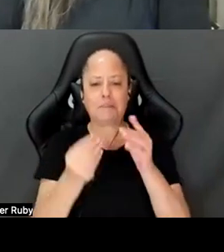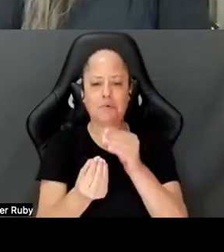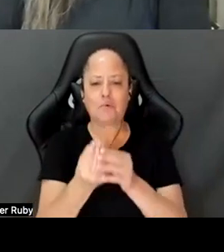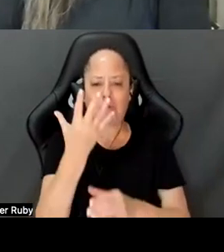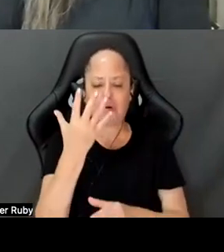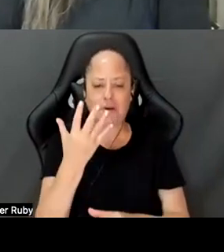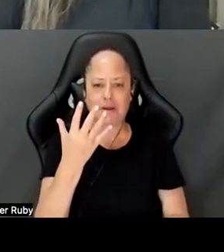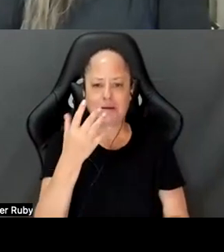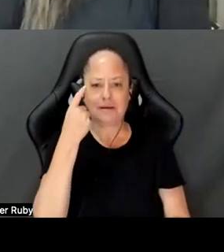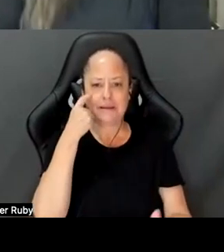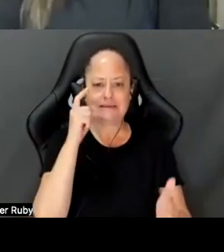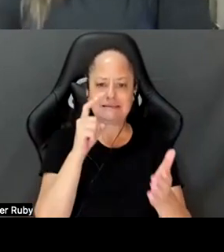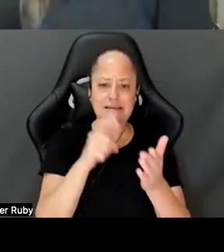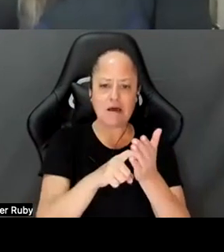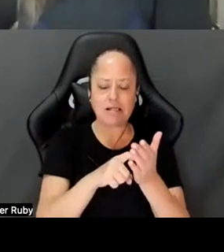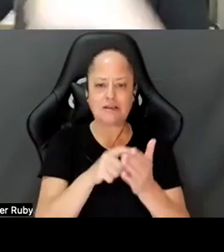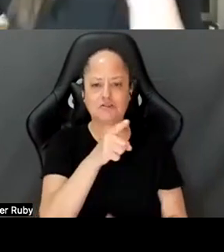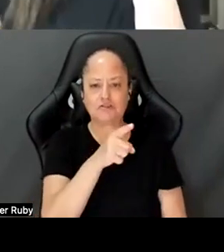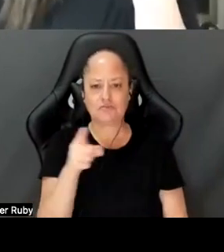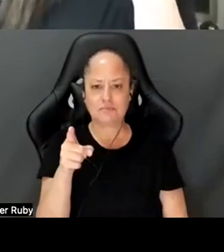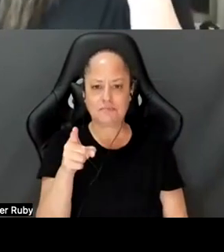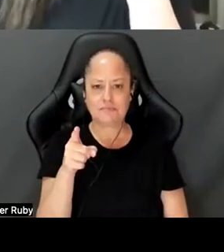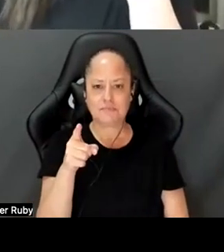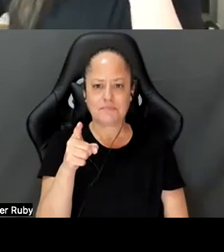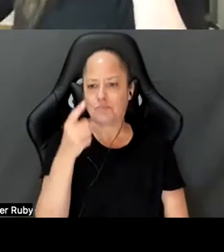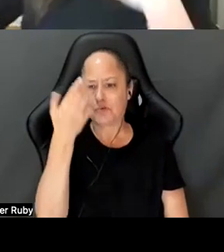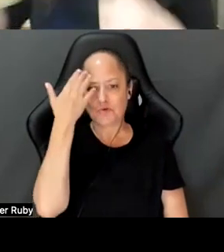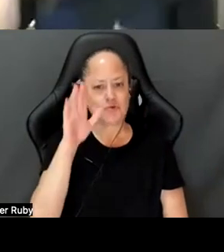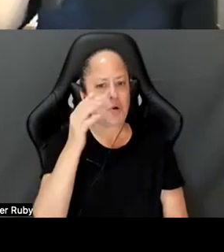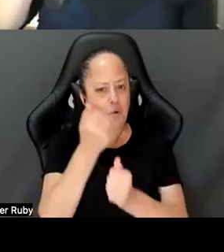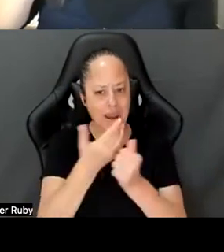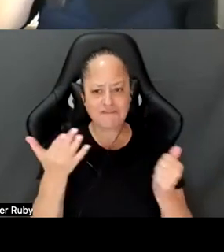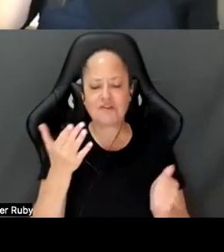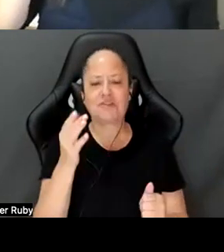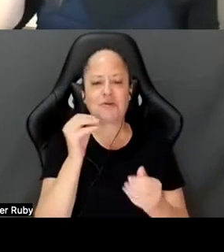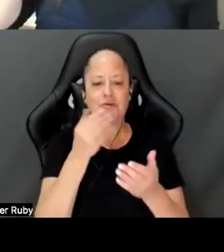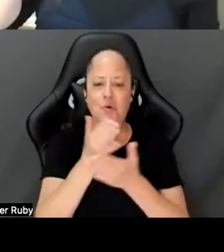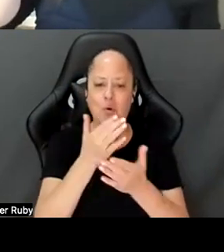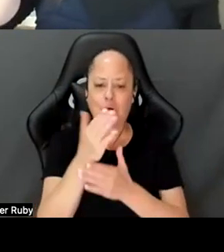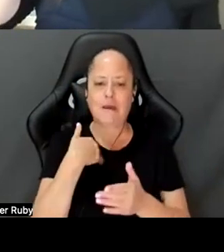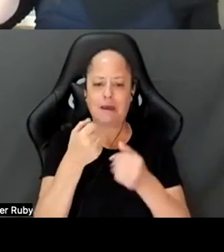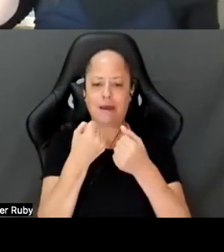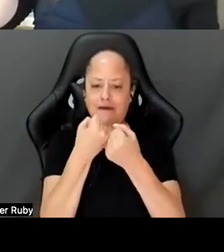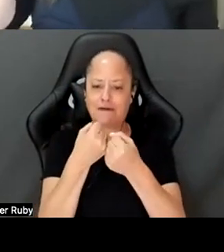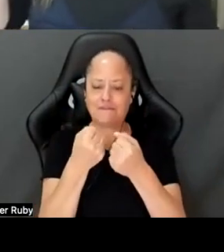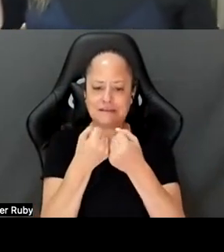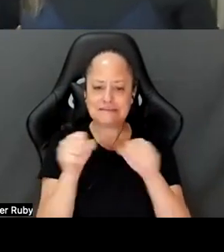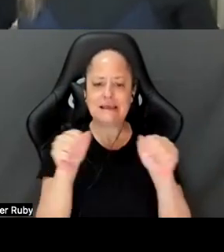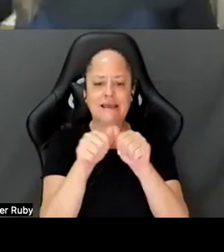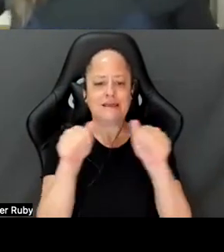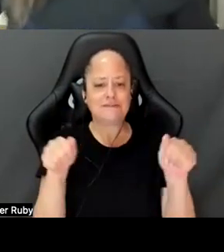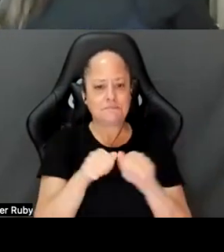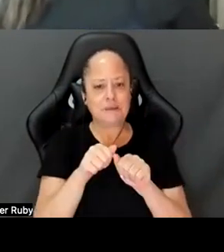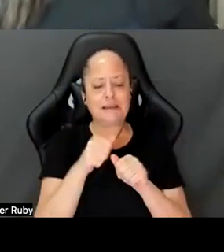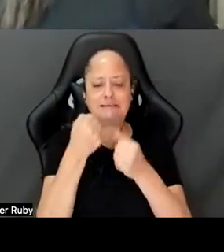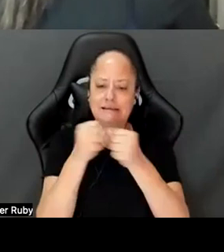to acknowledge that we don't know everything, and that it's okay to have safe spaces, where safe people